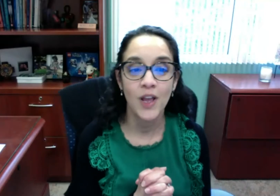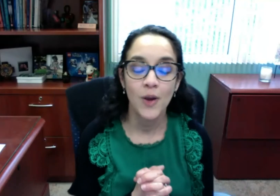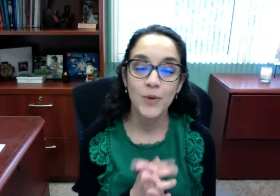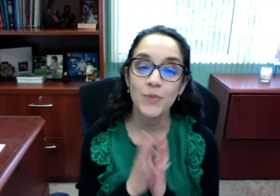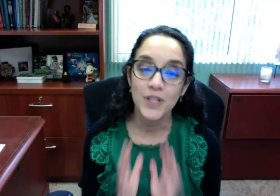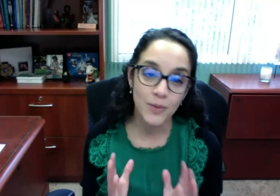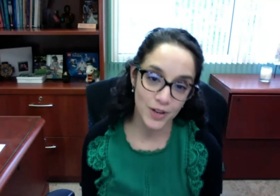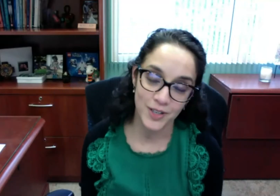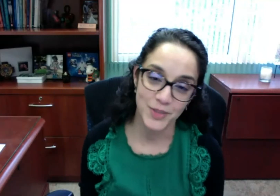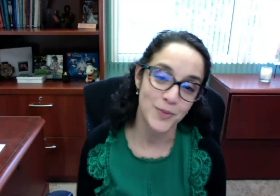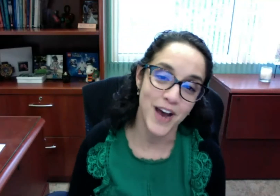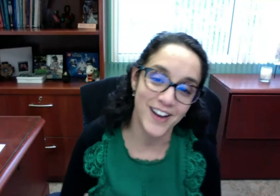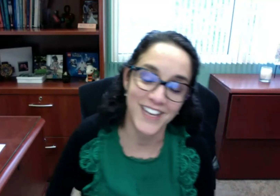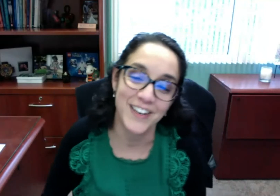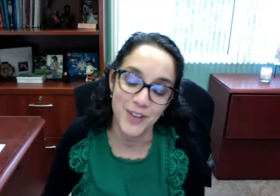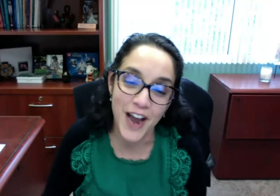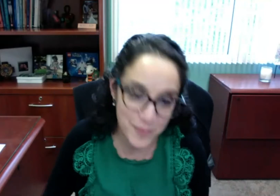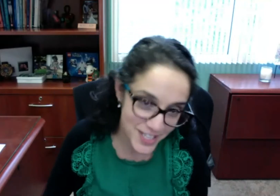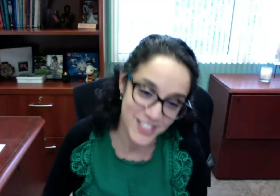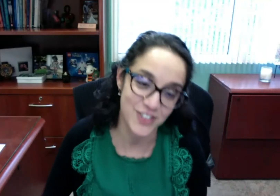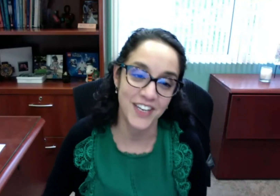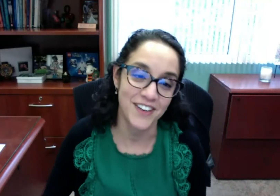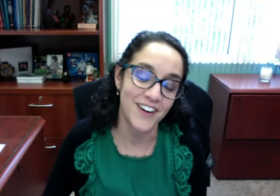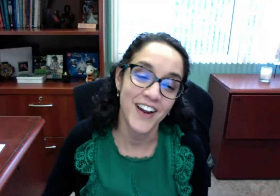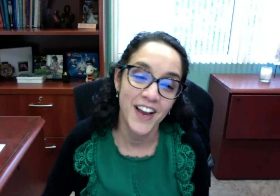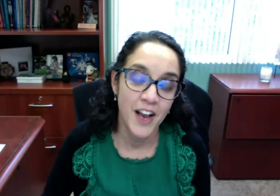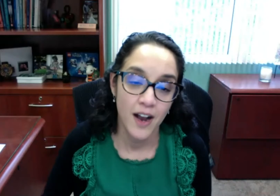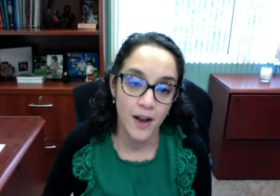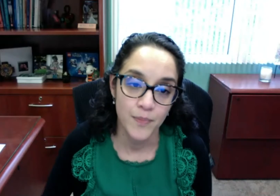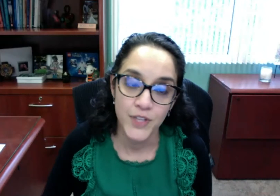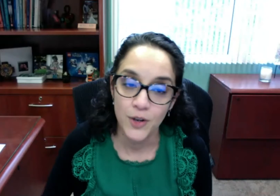So we really welcome you back, and we're happy that you're here.